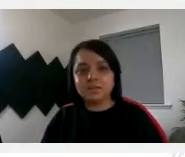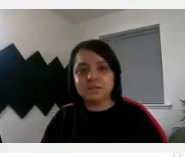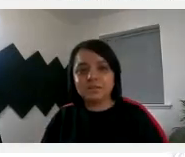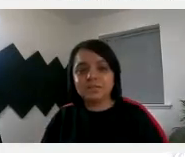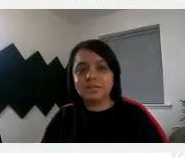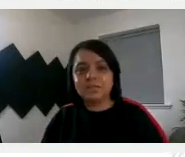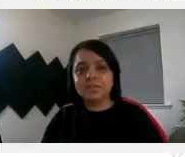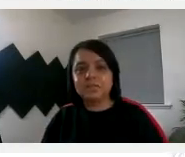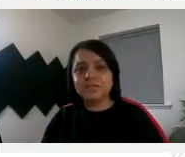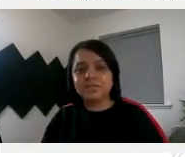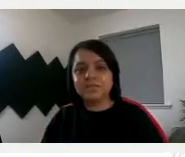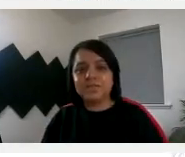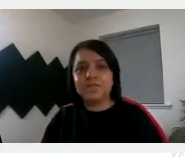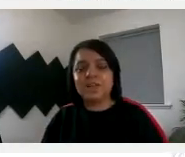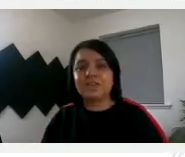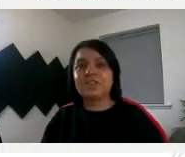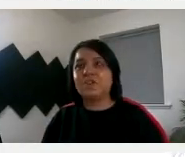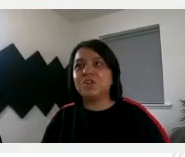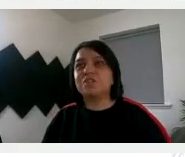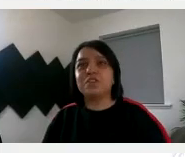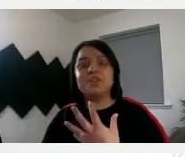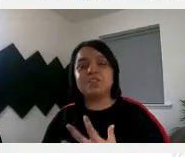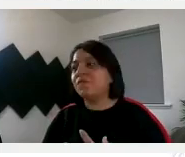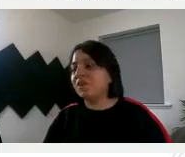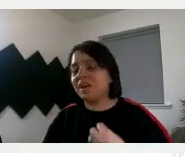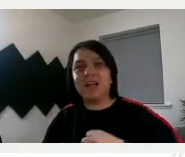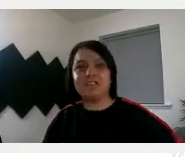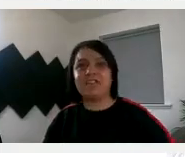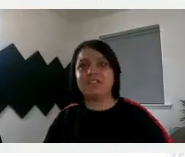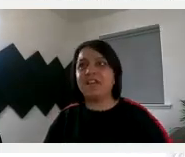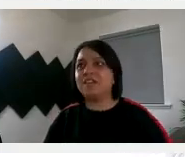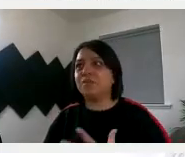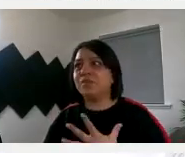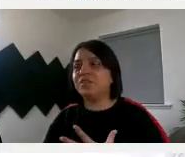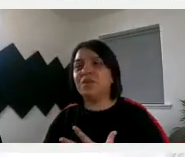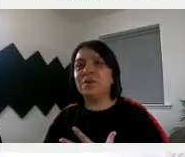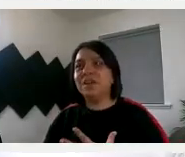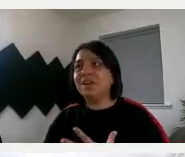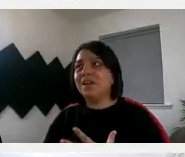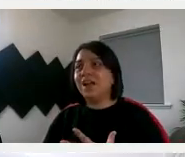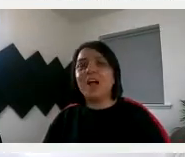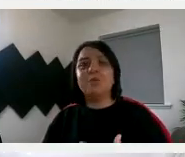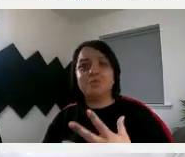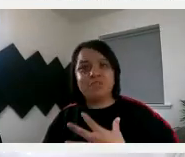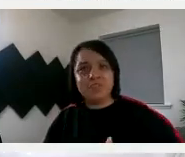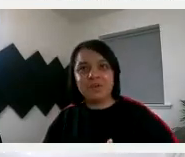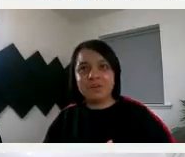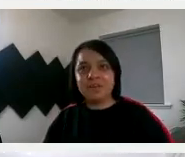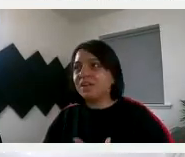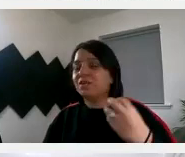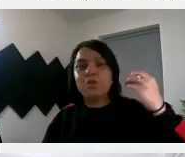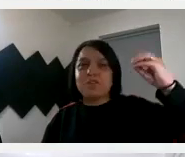diversity here as well. So that goes to show, do you know when some of you asked yesterday that you want to know how you would